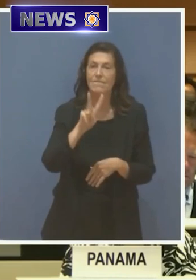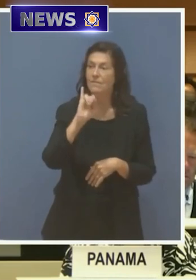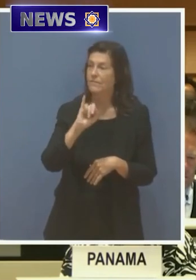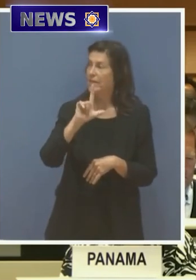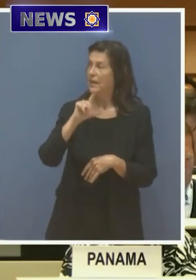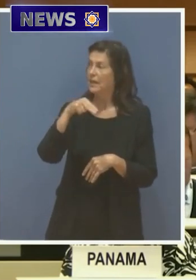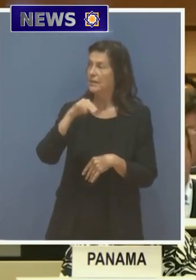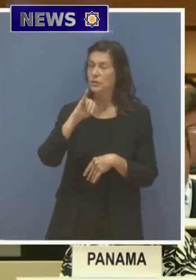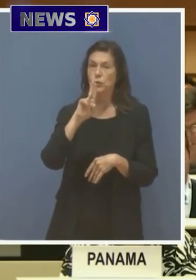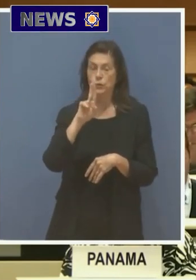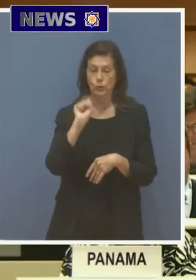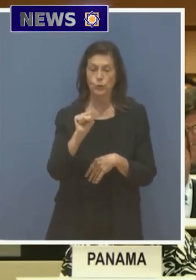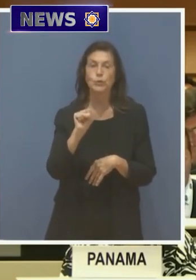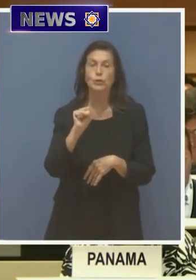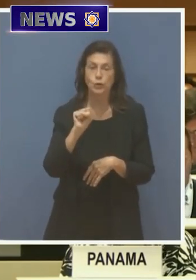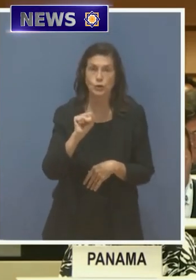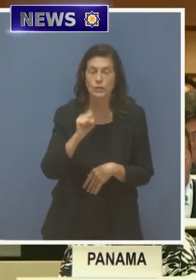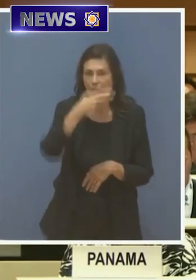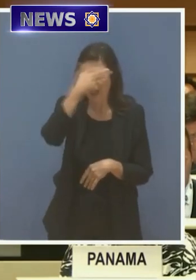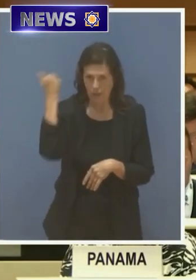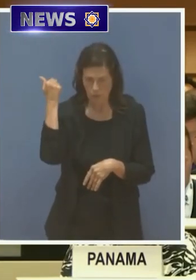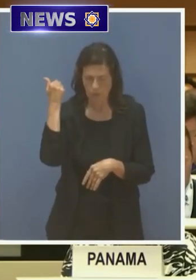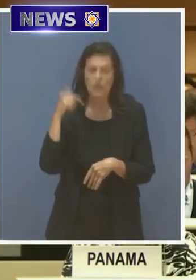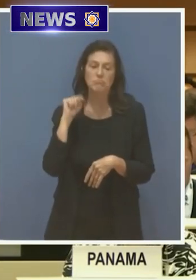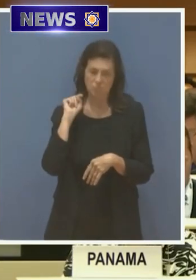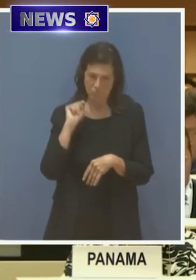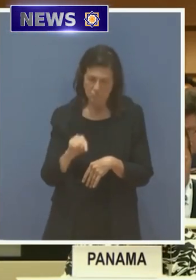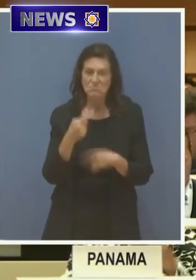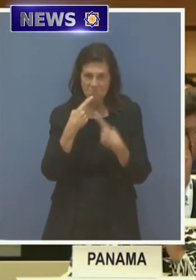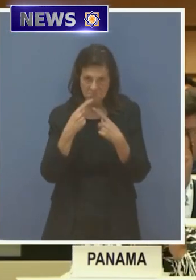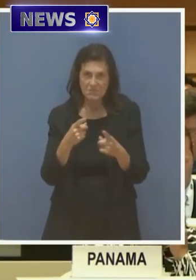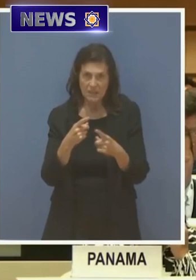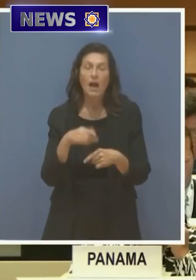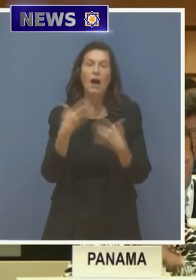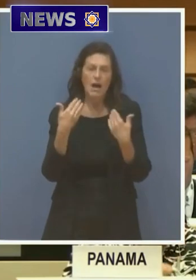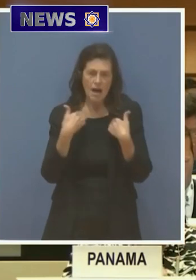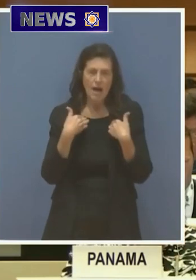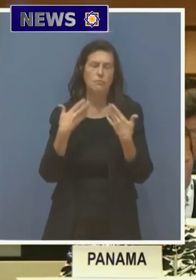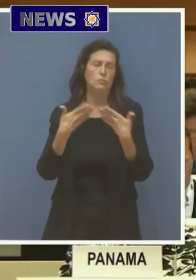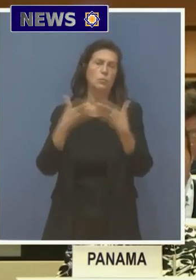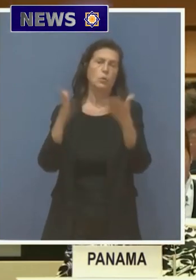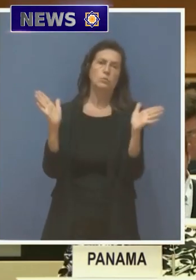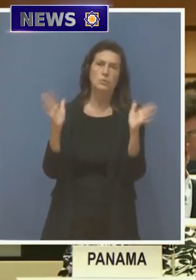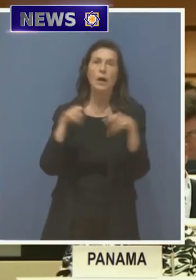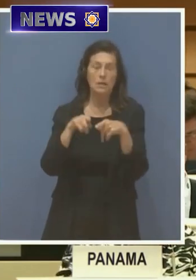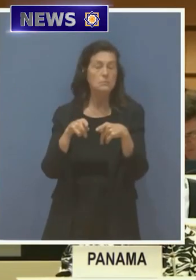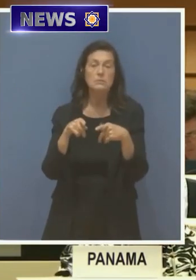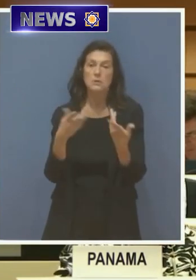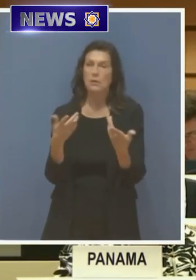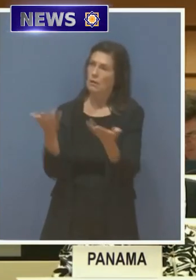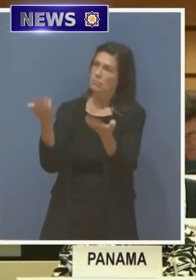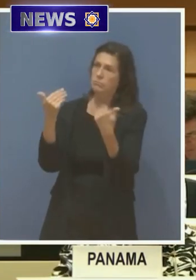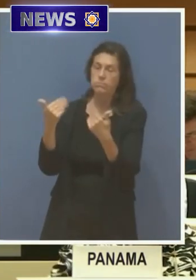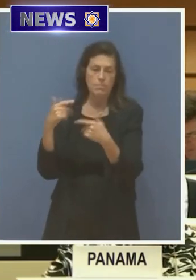indigenous populations. It is therefore my duty to alert the international community, for example, in defense of the indigenous Armenian population